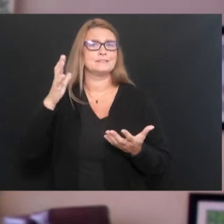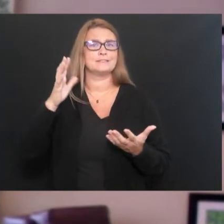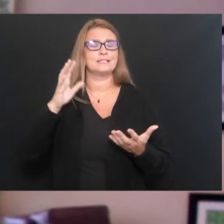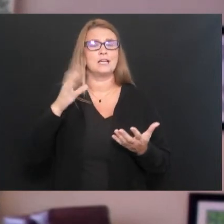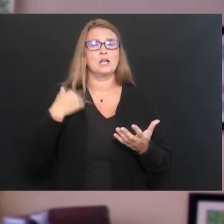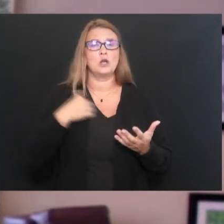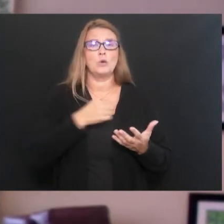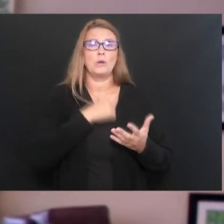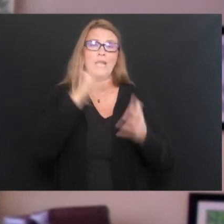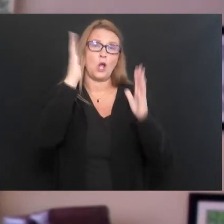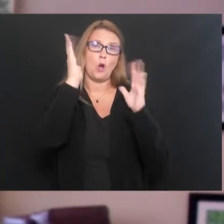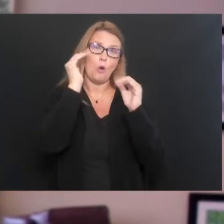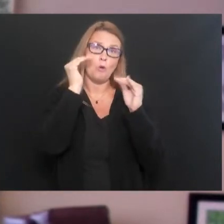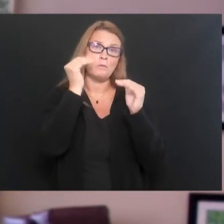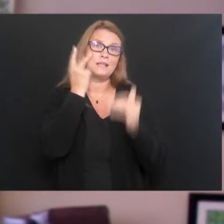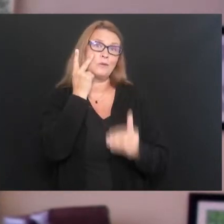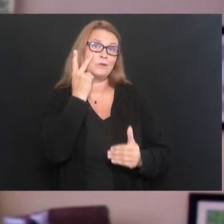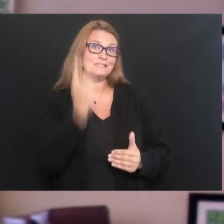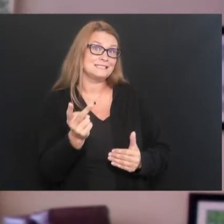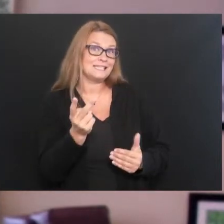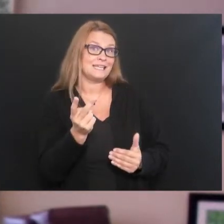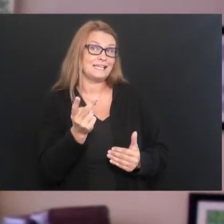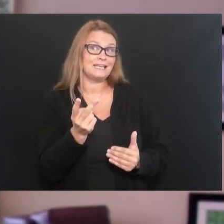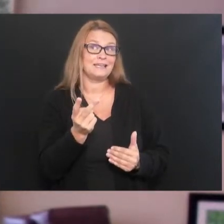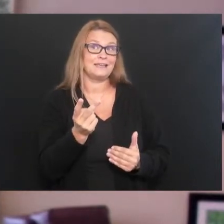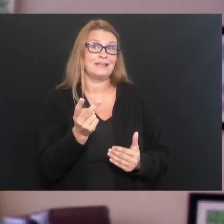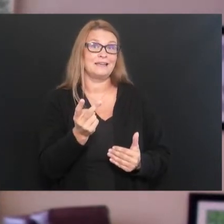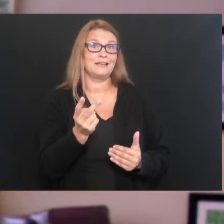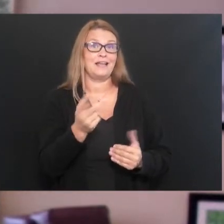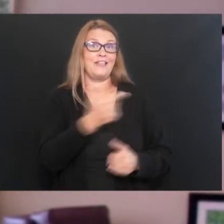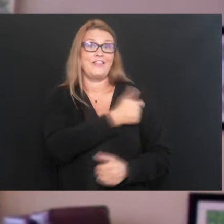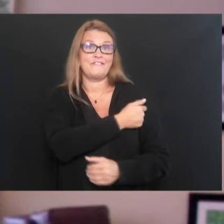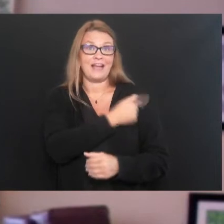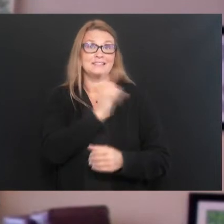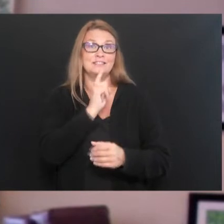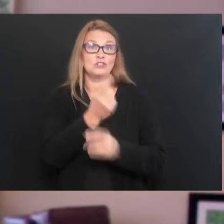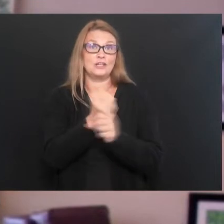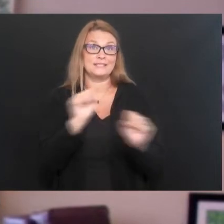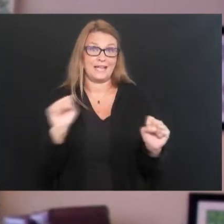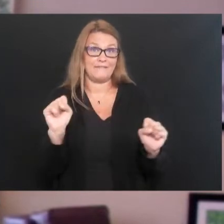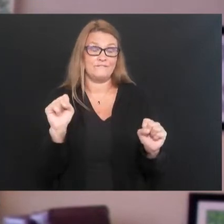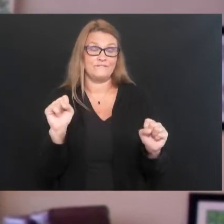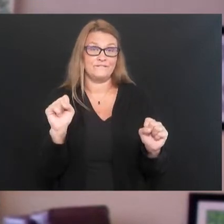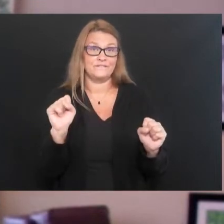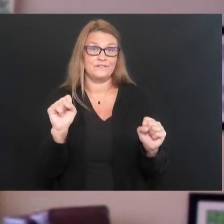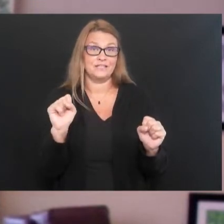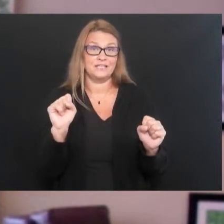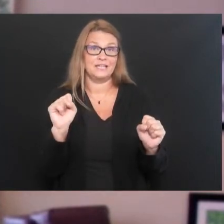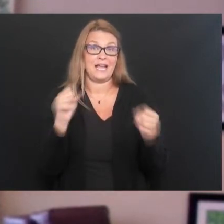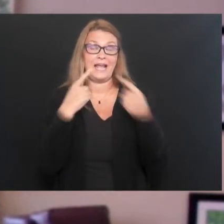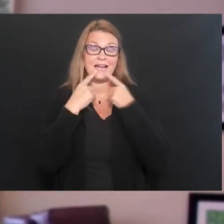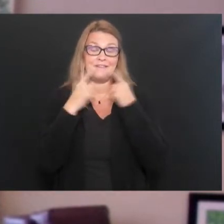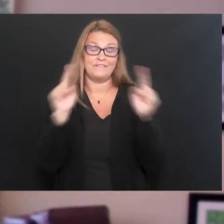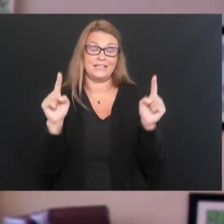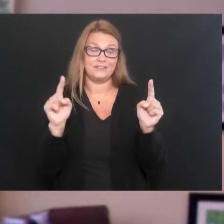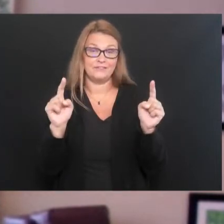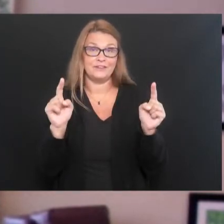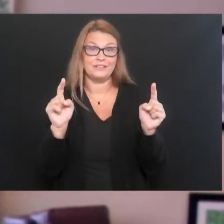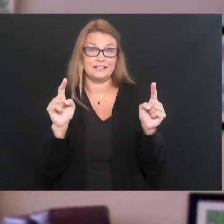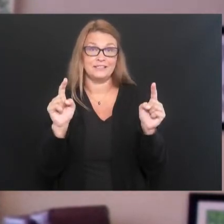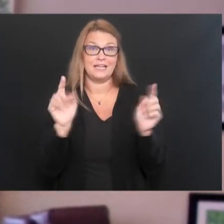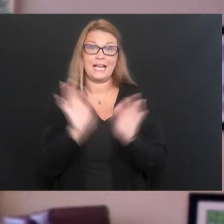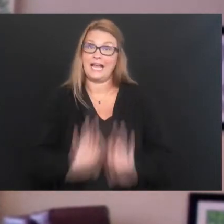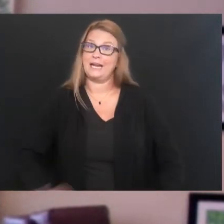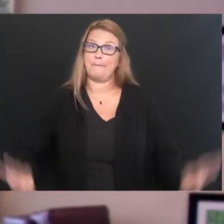we hope that they will see, as we do, that these vaccines are remarkably safe, remarkably effective, and so important